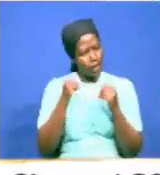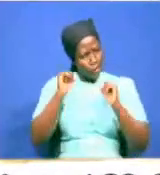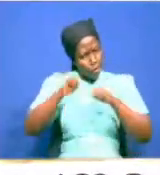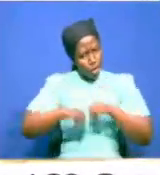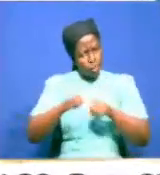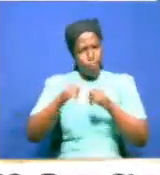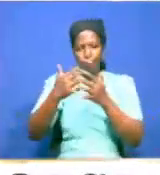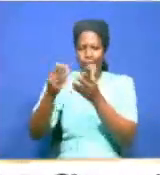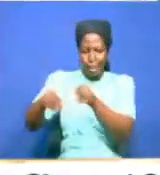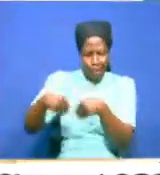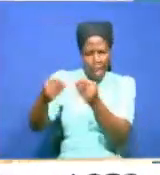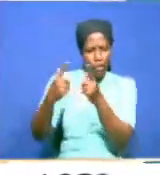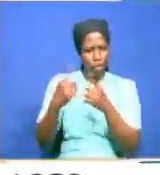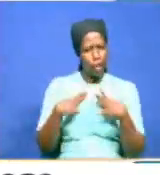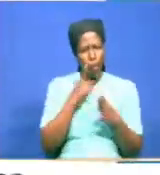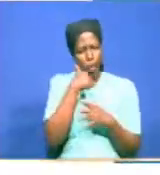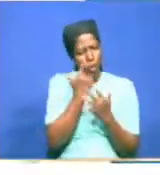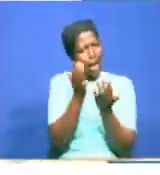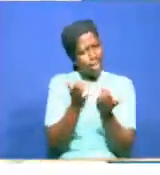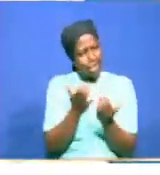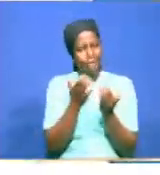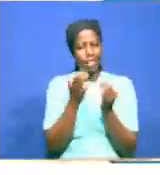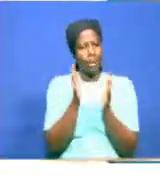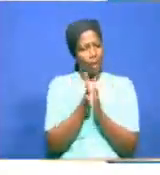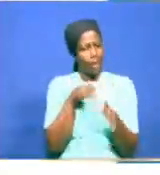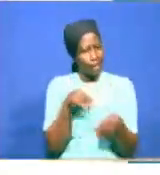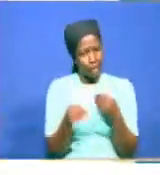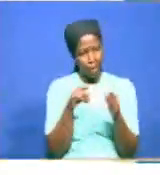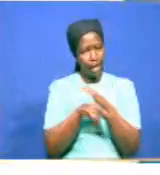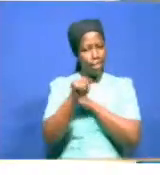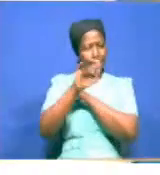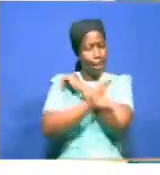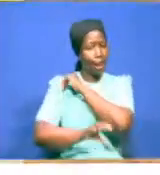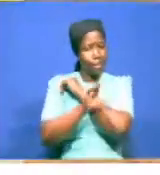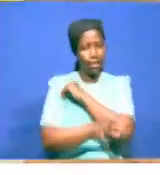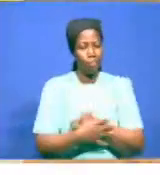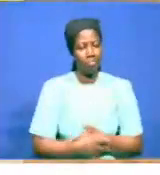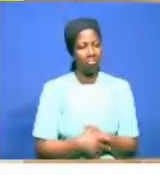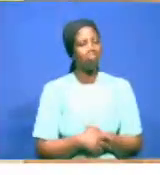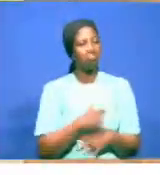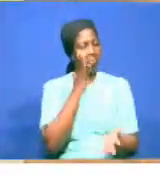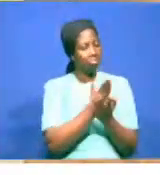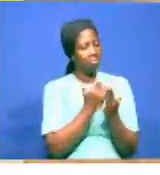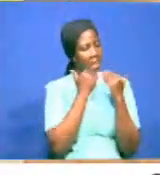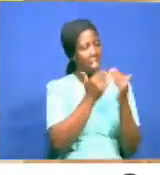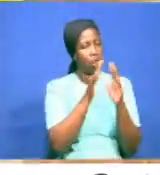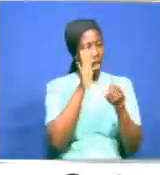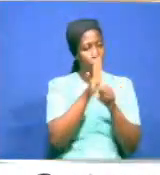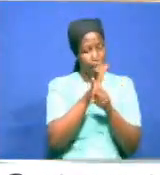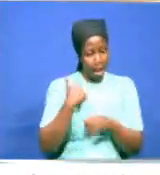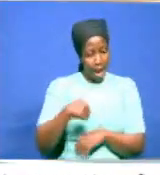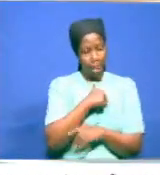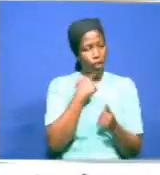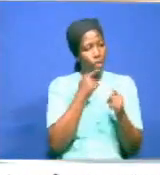with disabilities in this country? Indeed. Thank you so much. We have been speaking to nominated Senator